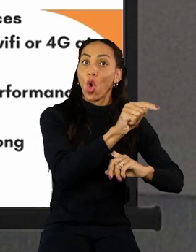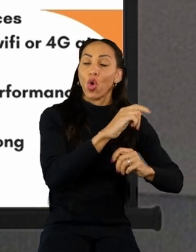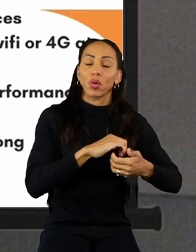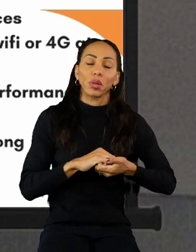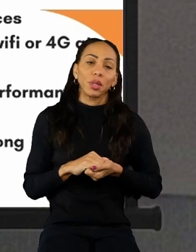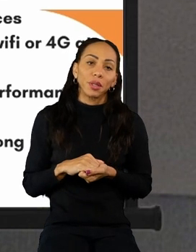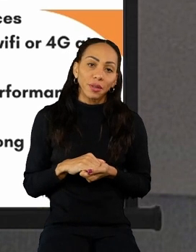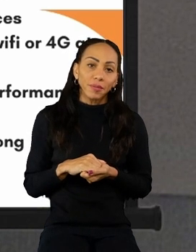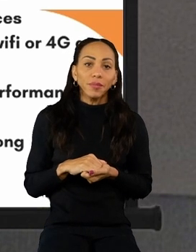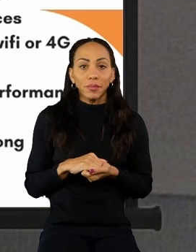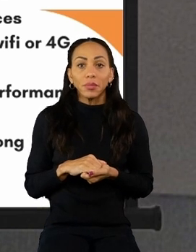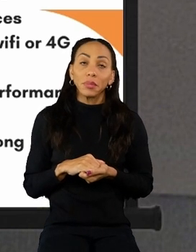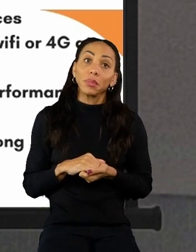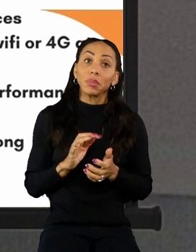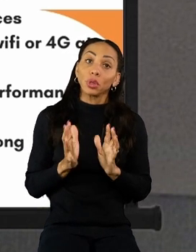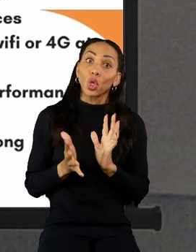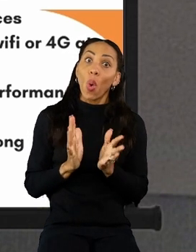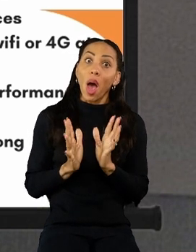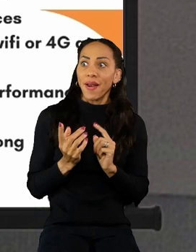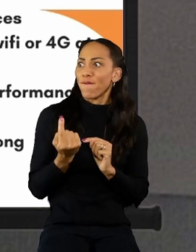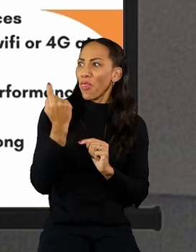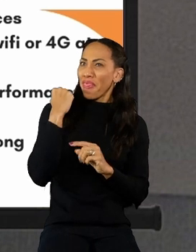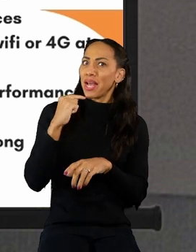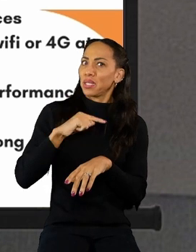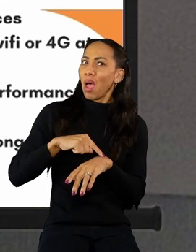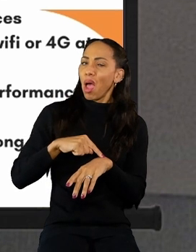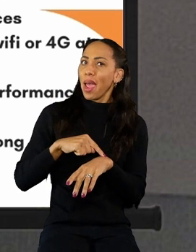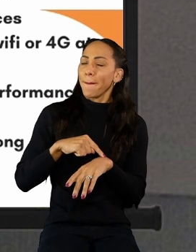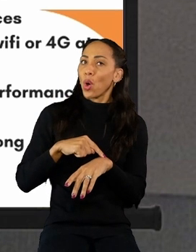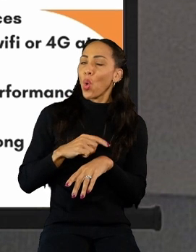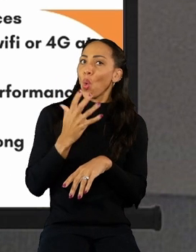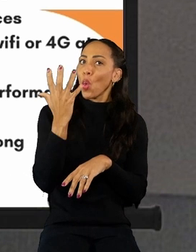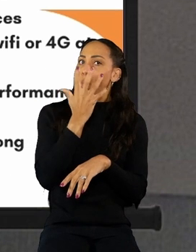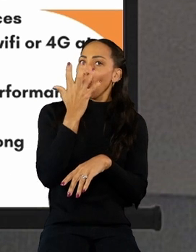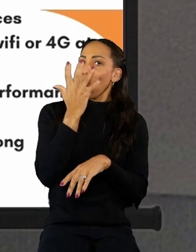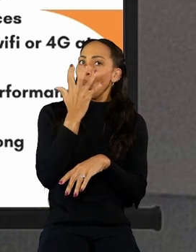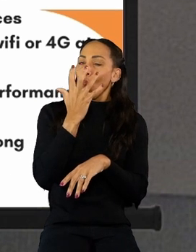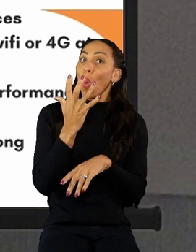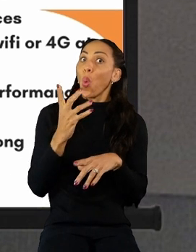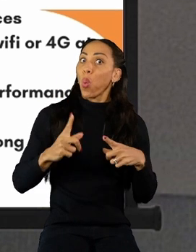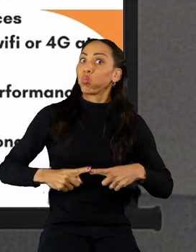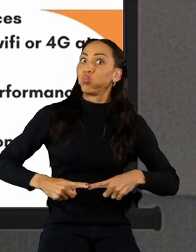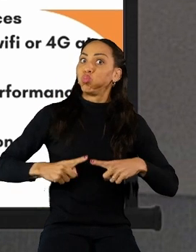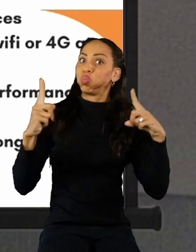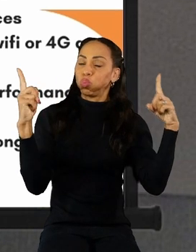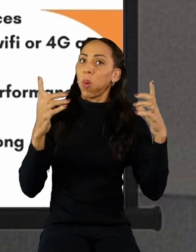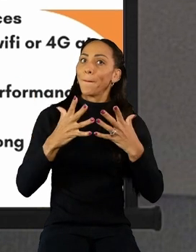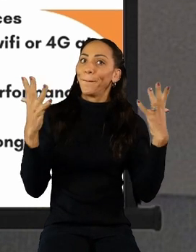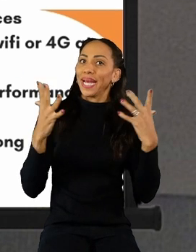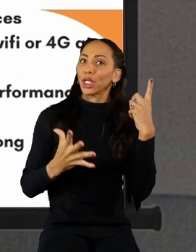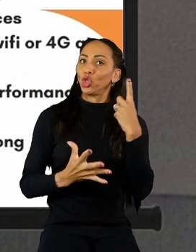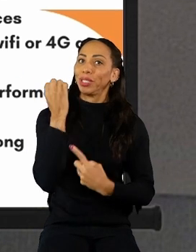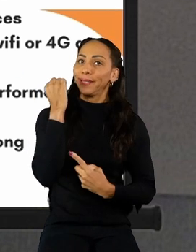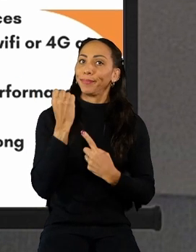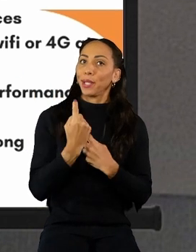a screen to the stage in Hong Kong. So it was quite, for its time, it